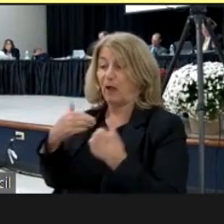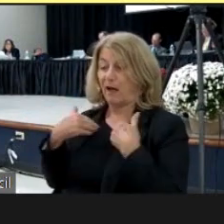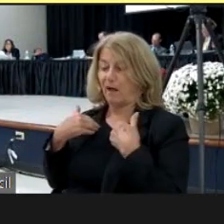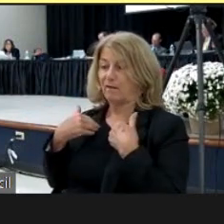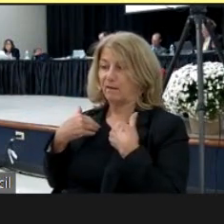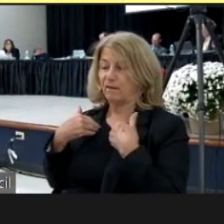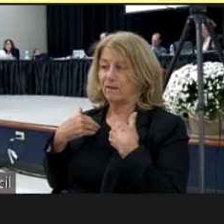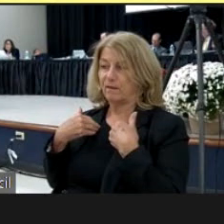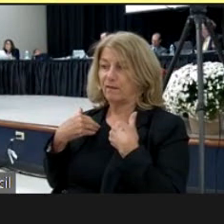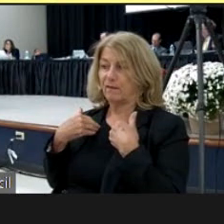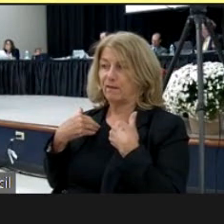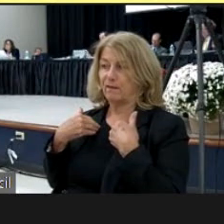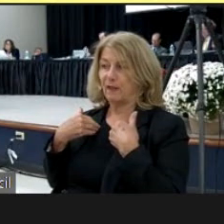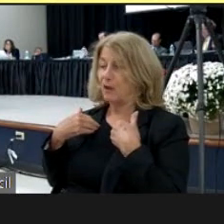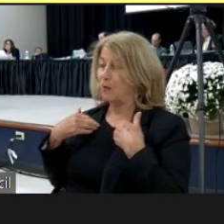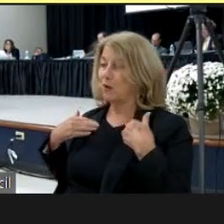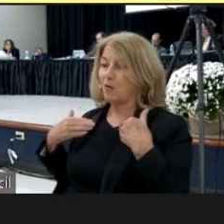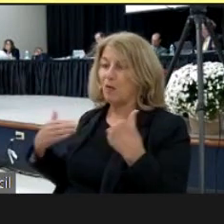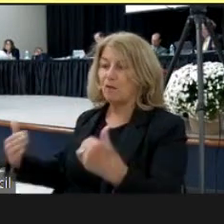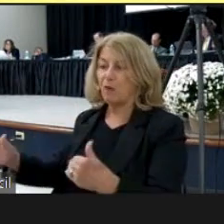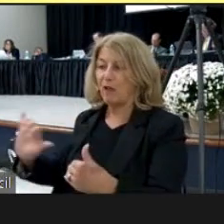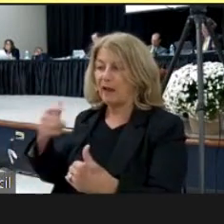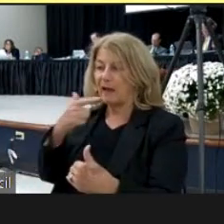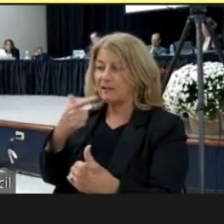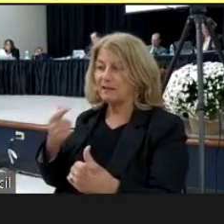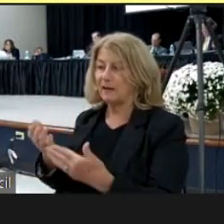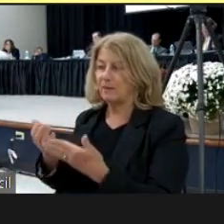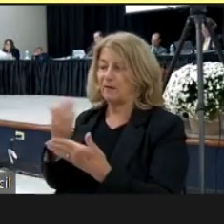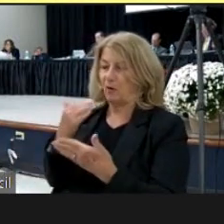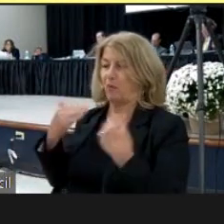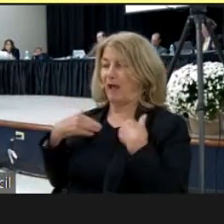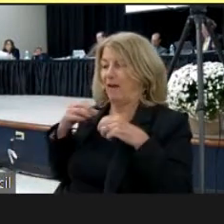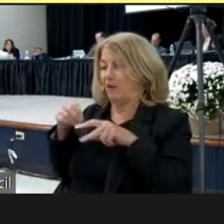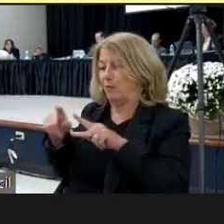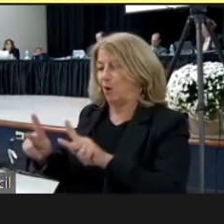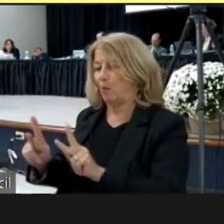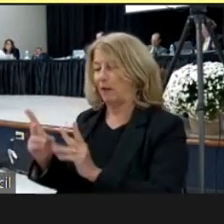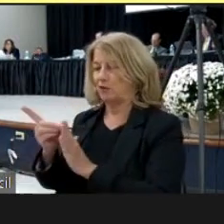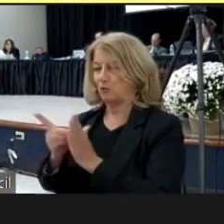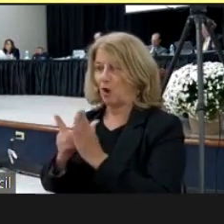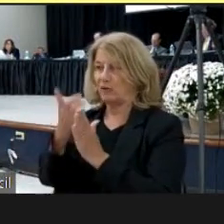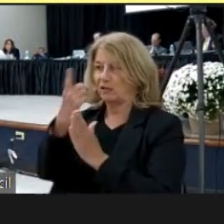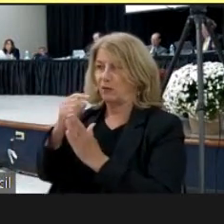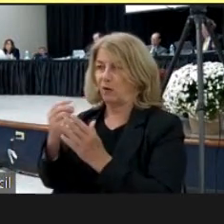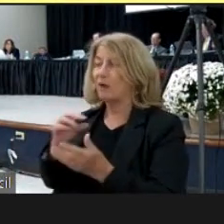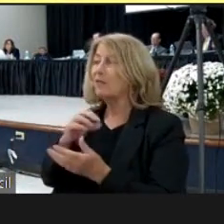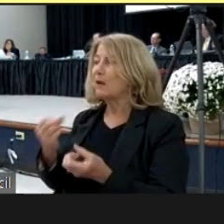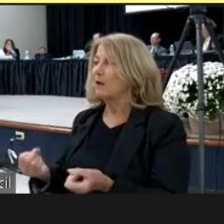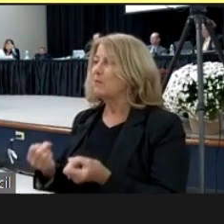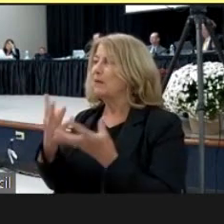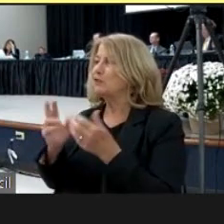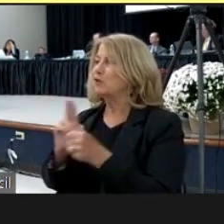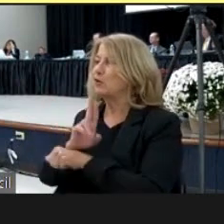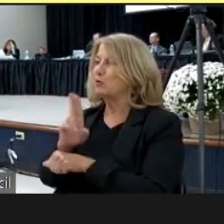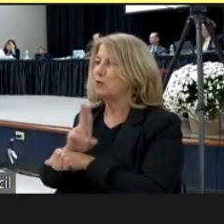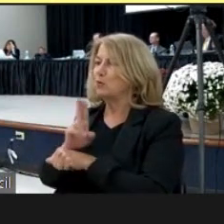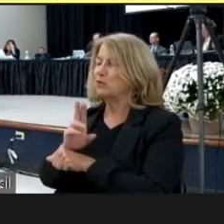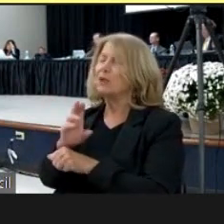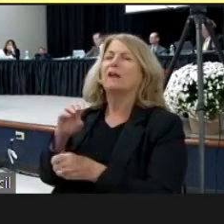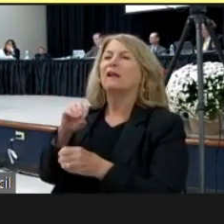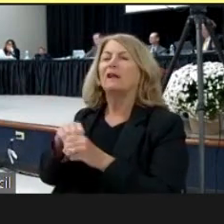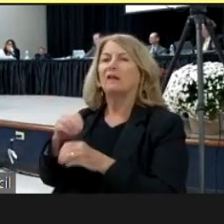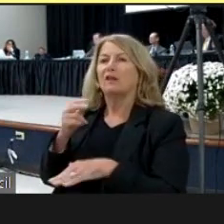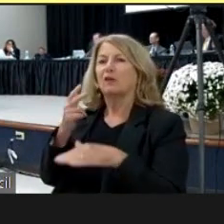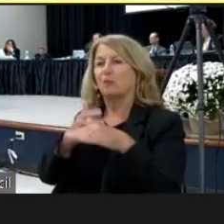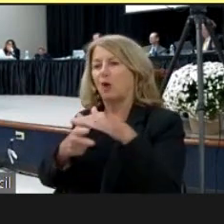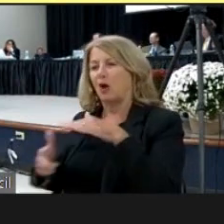we're just moving forward. As I mentioned before, we've got the permit drawings, portion in the garage into the city this week. We're